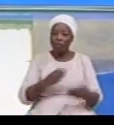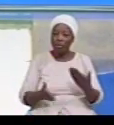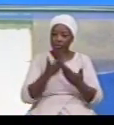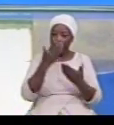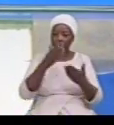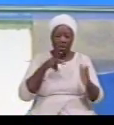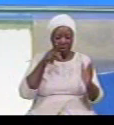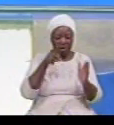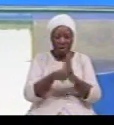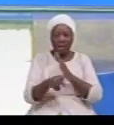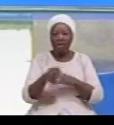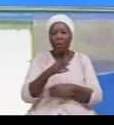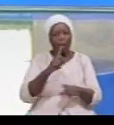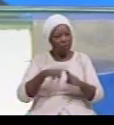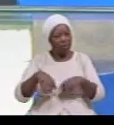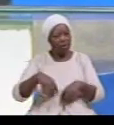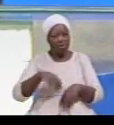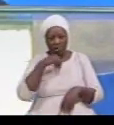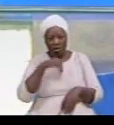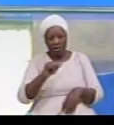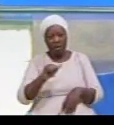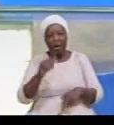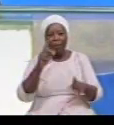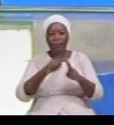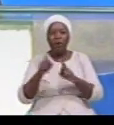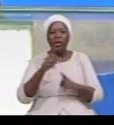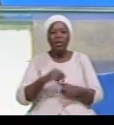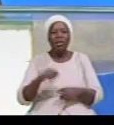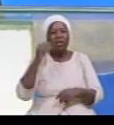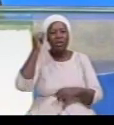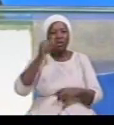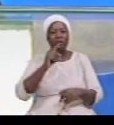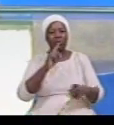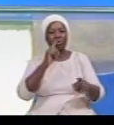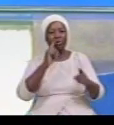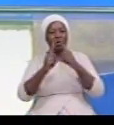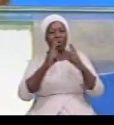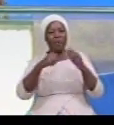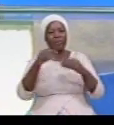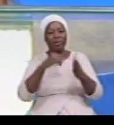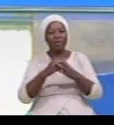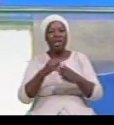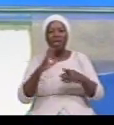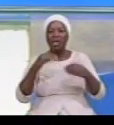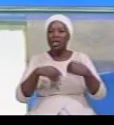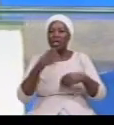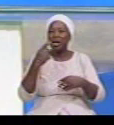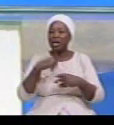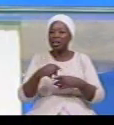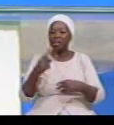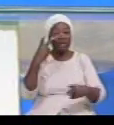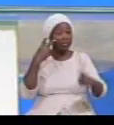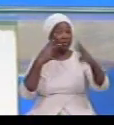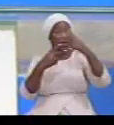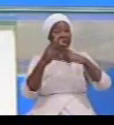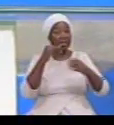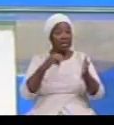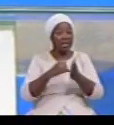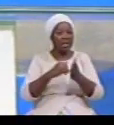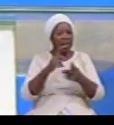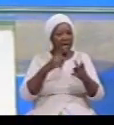he predicted it, and he gave the bread, and he said, this is my